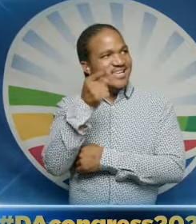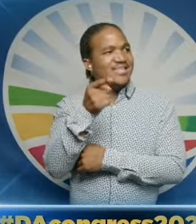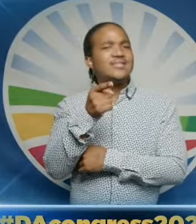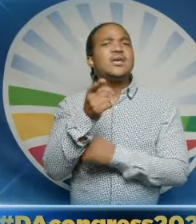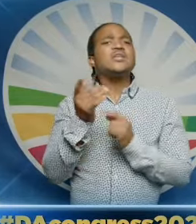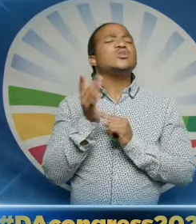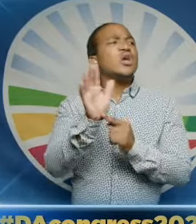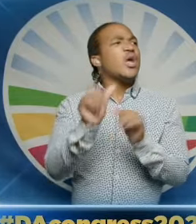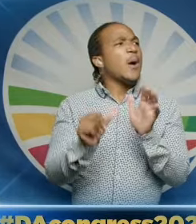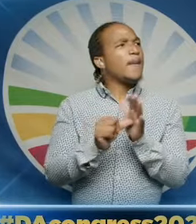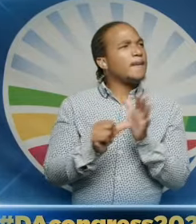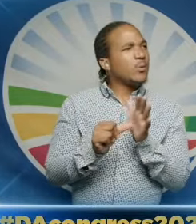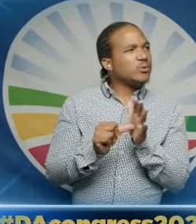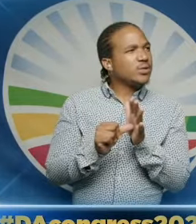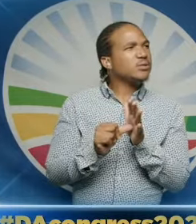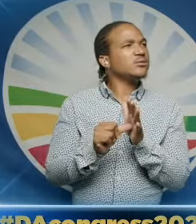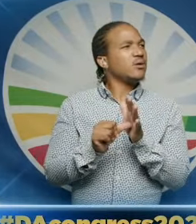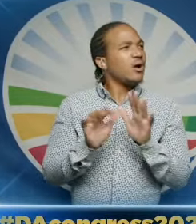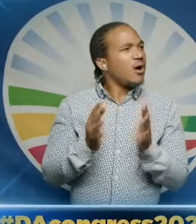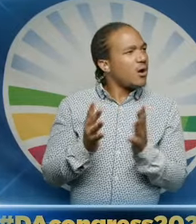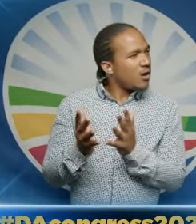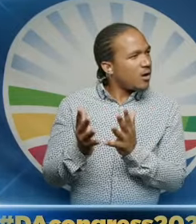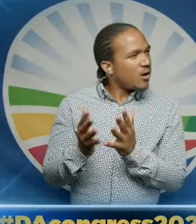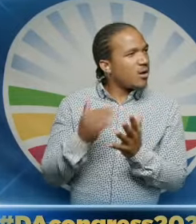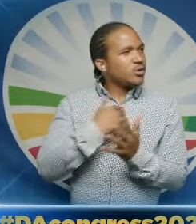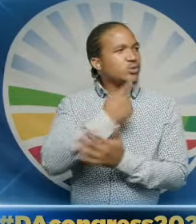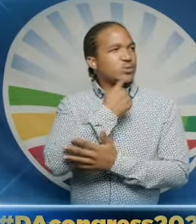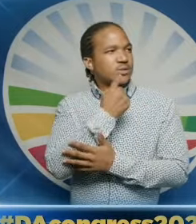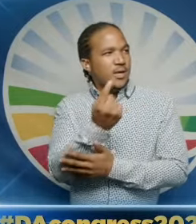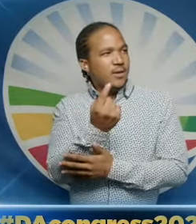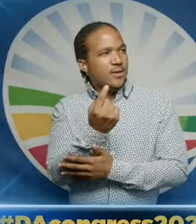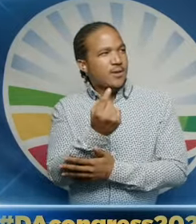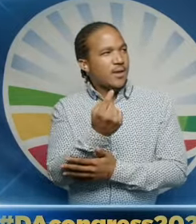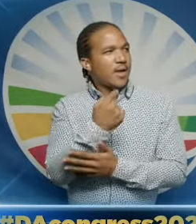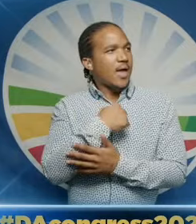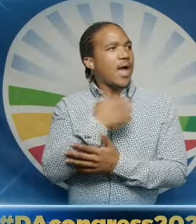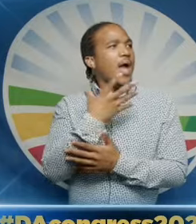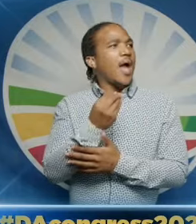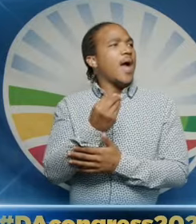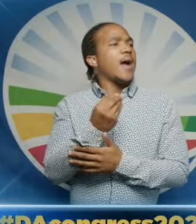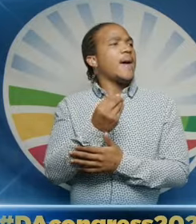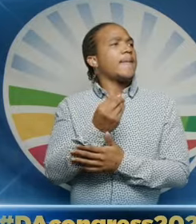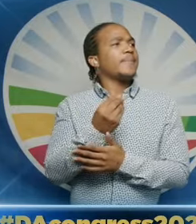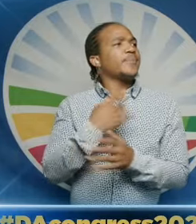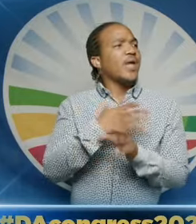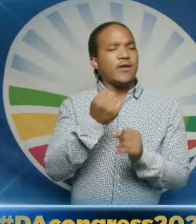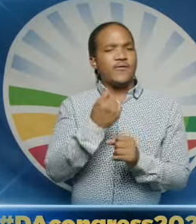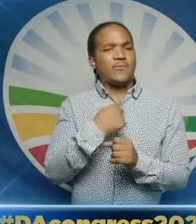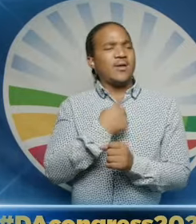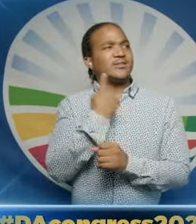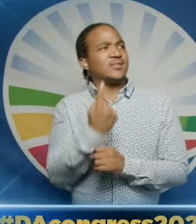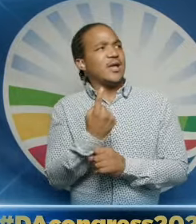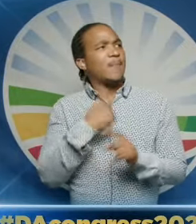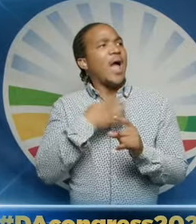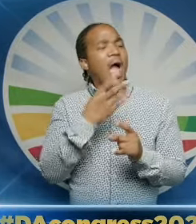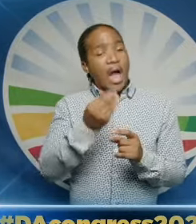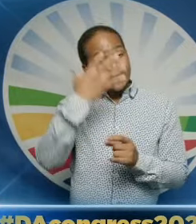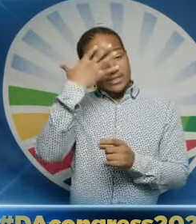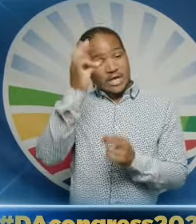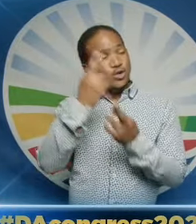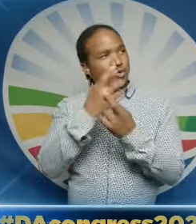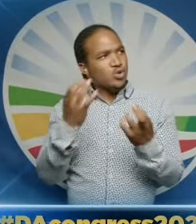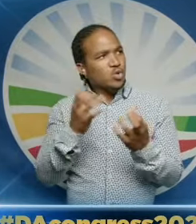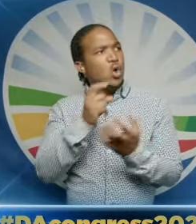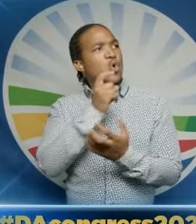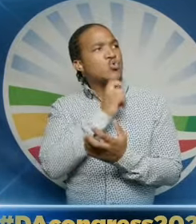significant thing listening to a person who's making an observation, who's saying, I have not seen a single state resource being used